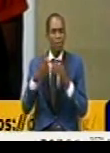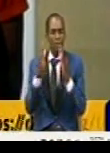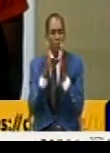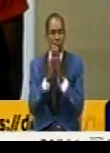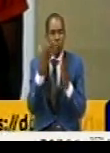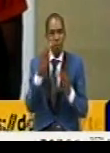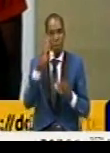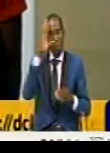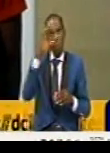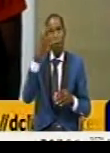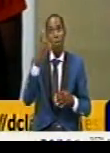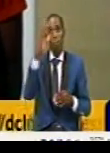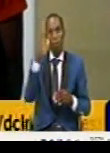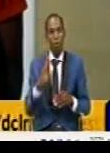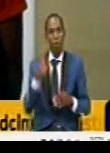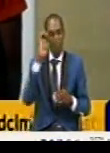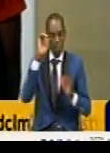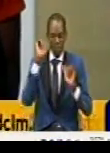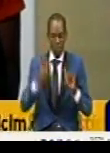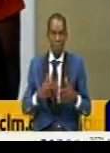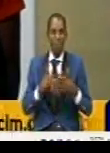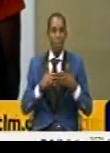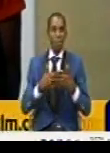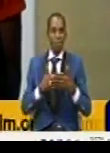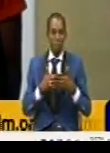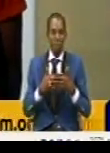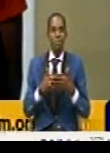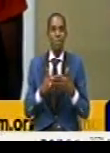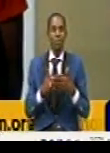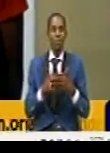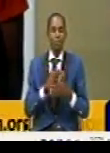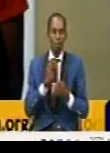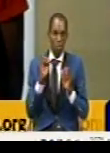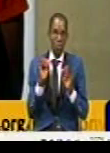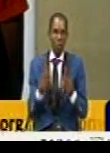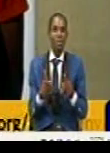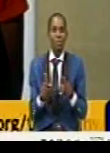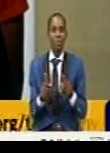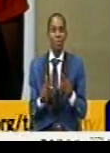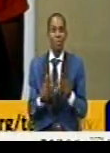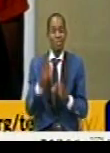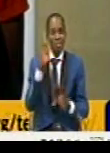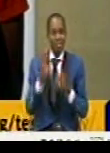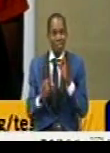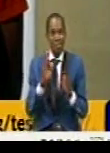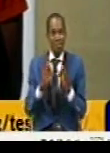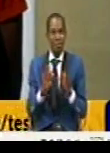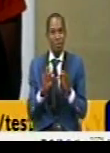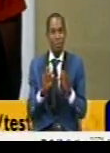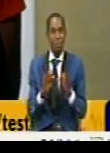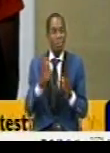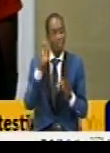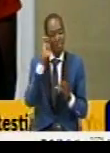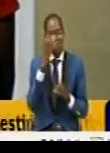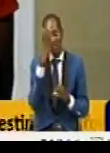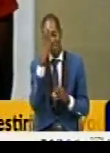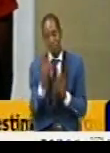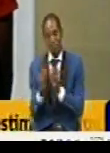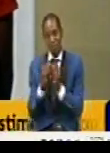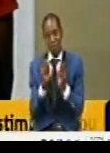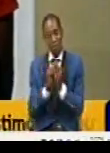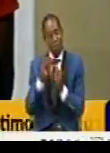my breath. But today, after the prayer of the man of God, I can breathe normal. And he can attest to it that